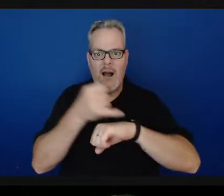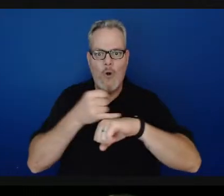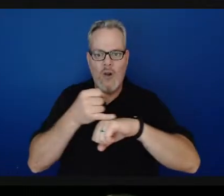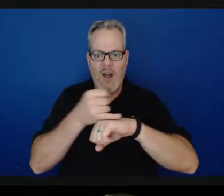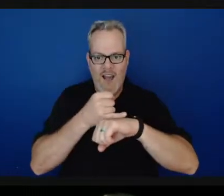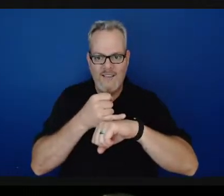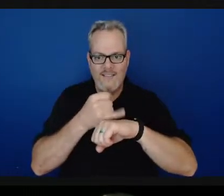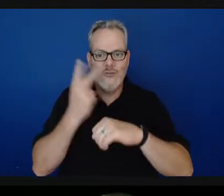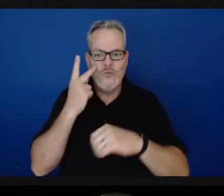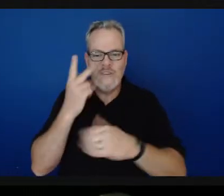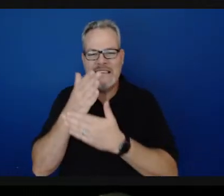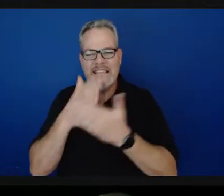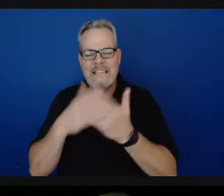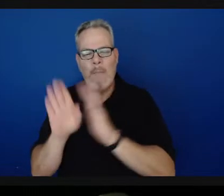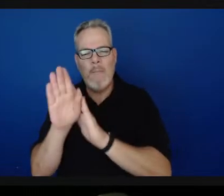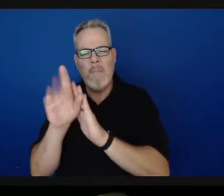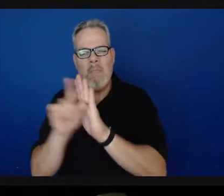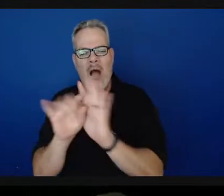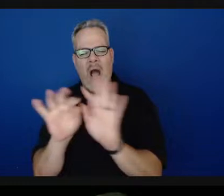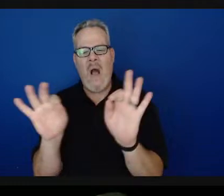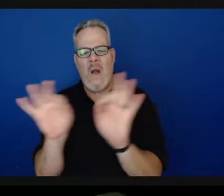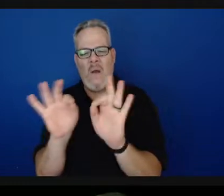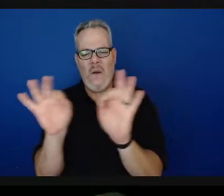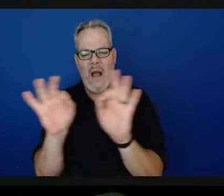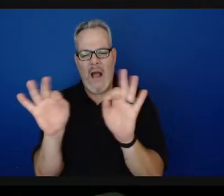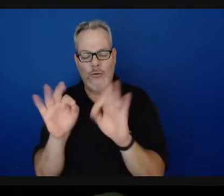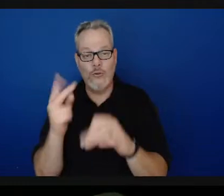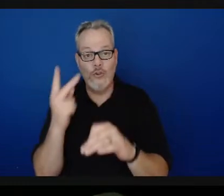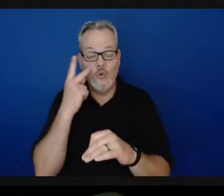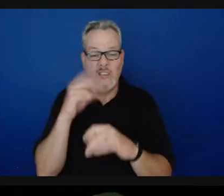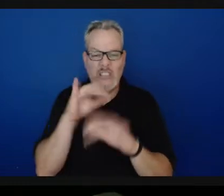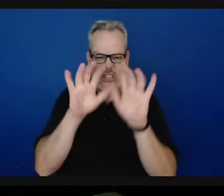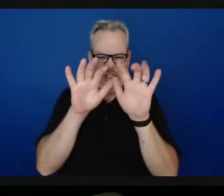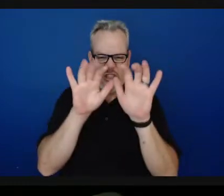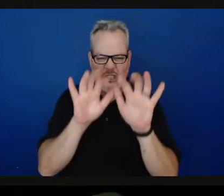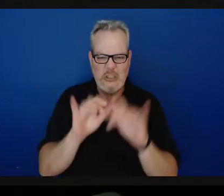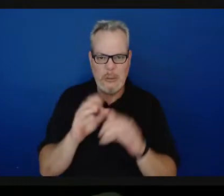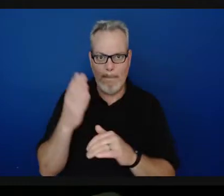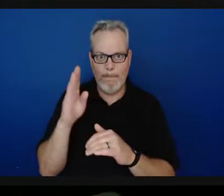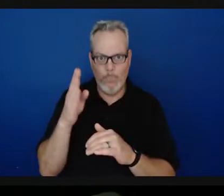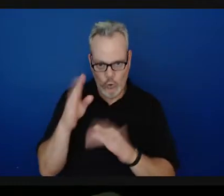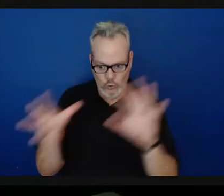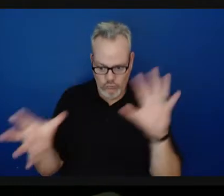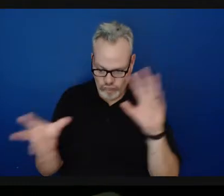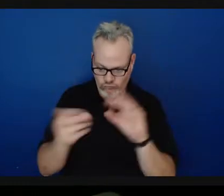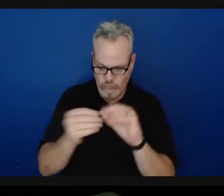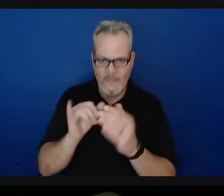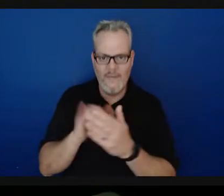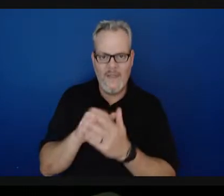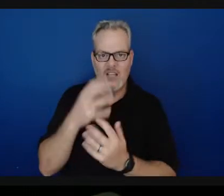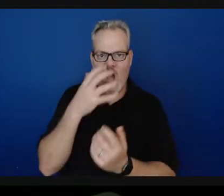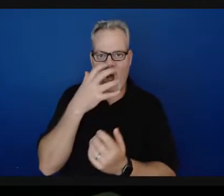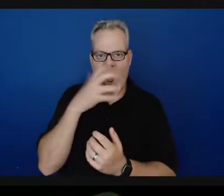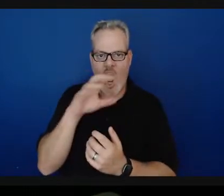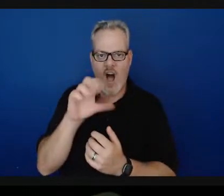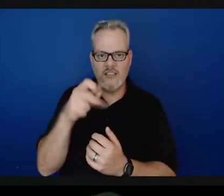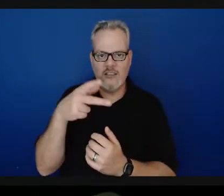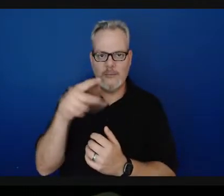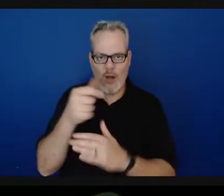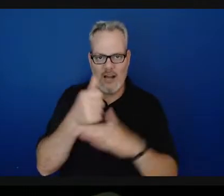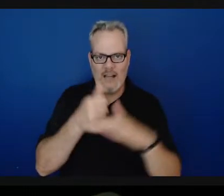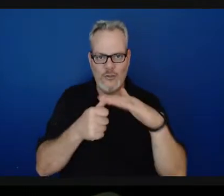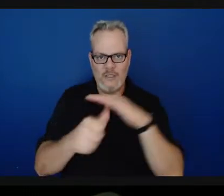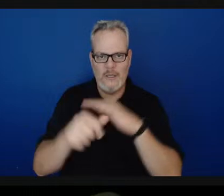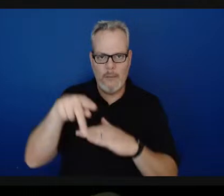settling events. You see this population of blues all through here. That's the hotspot feeder underneath Pahala.